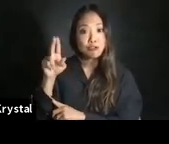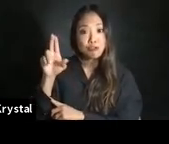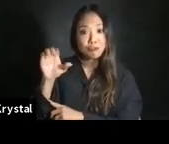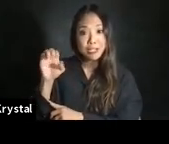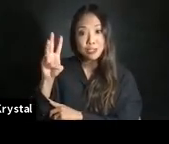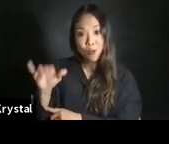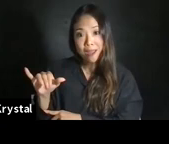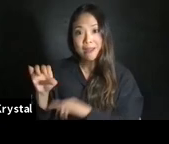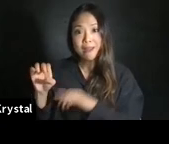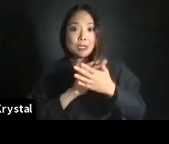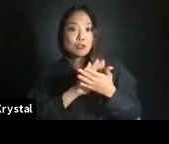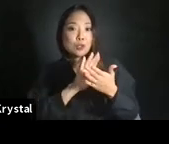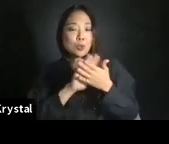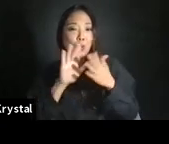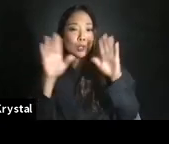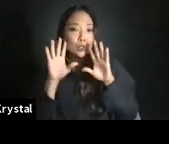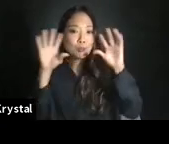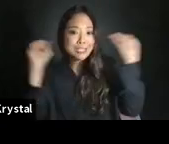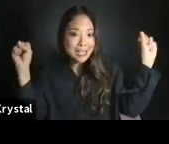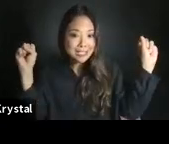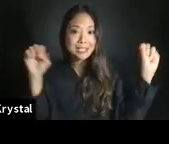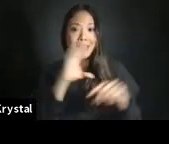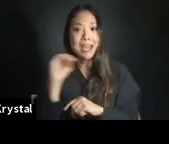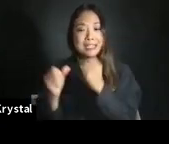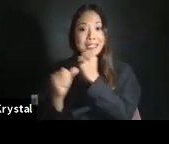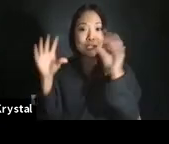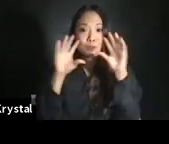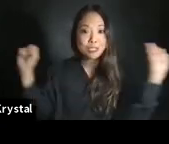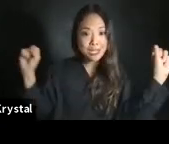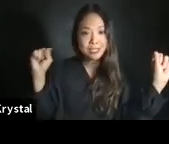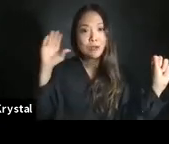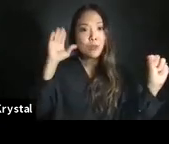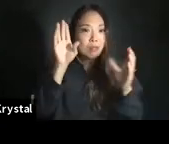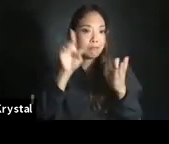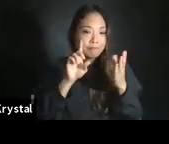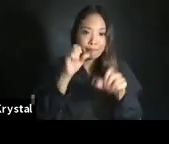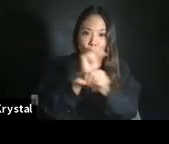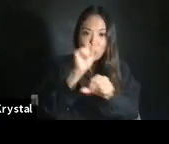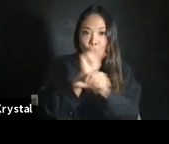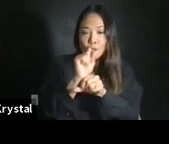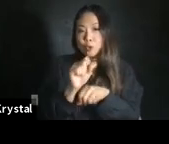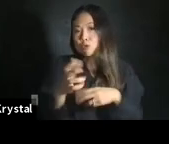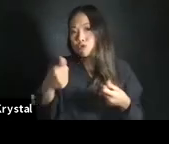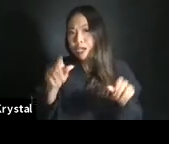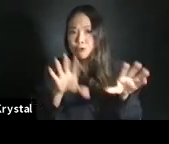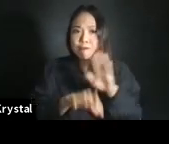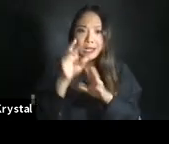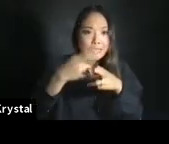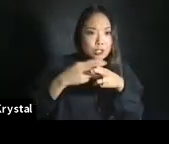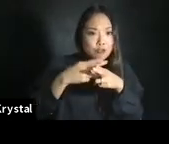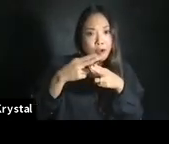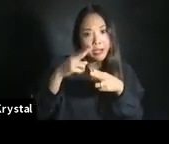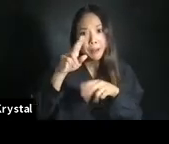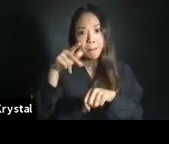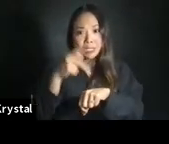daisy campbell have been working to identify an interim principal and continue to support and monitor the school and